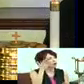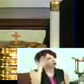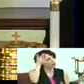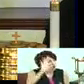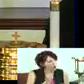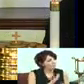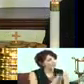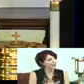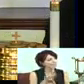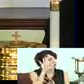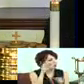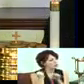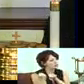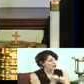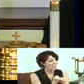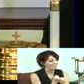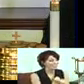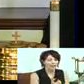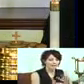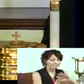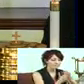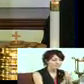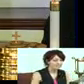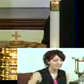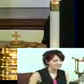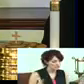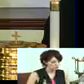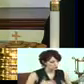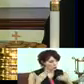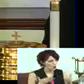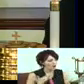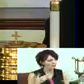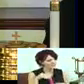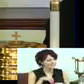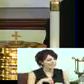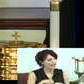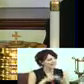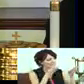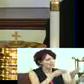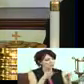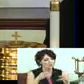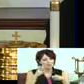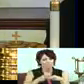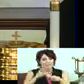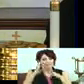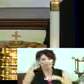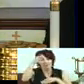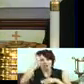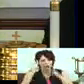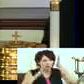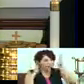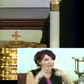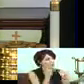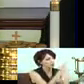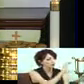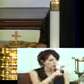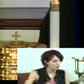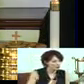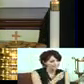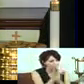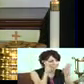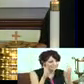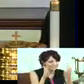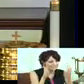And now may peace and joy abide with each one in the name of God our Creator, Christ our Redeemer, and the Holy Spirit our